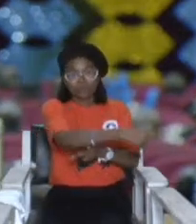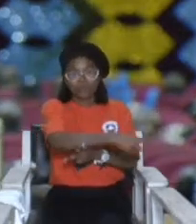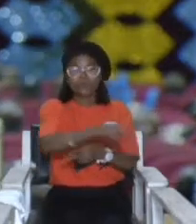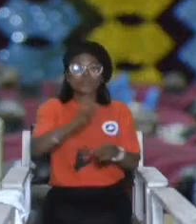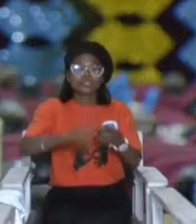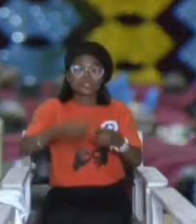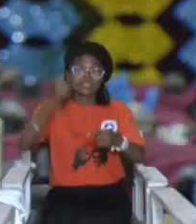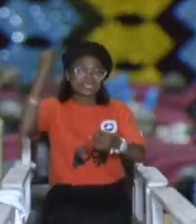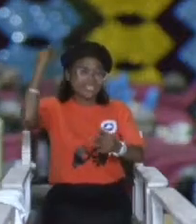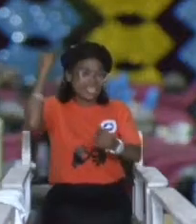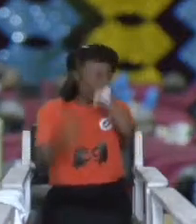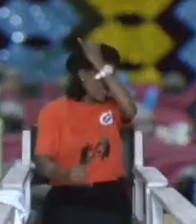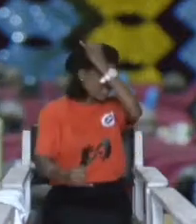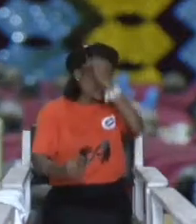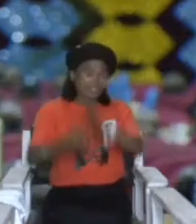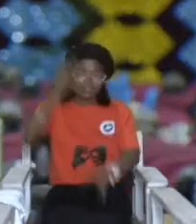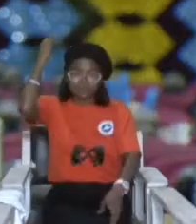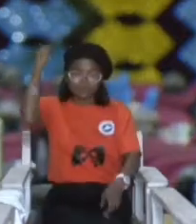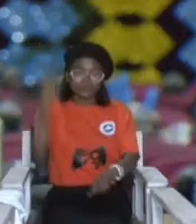in the name of Jesus.